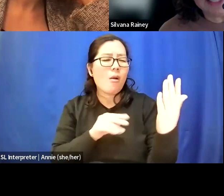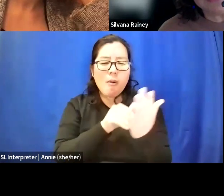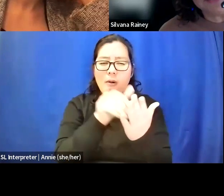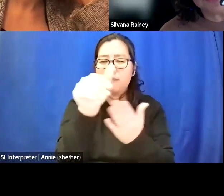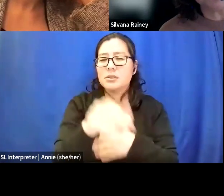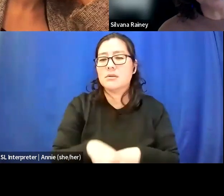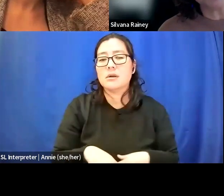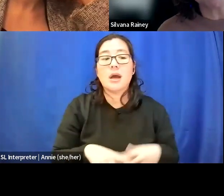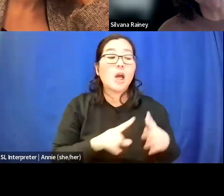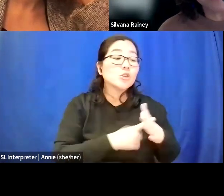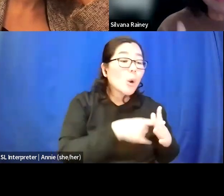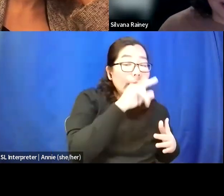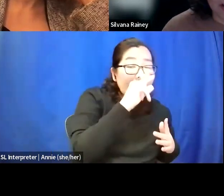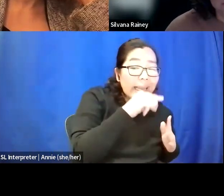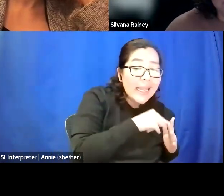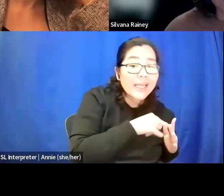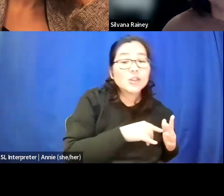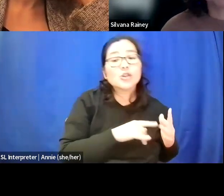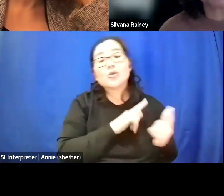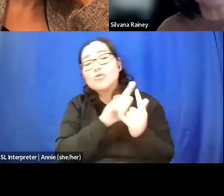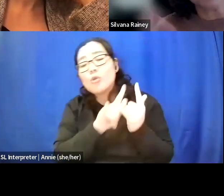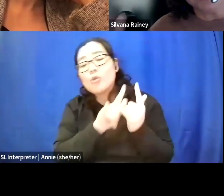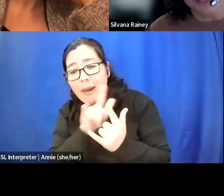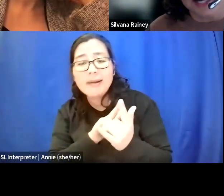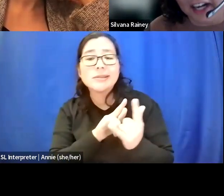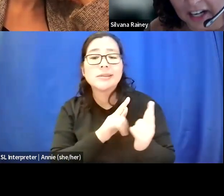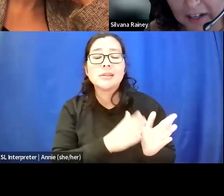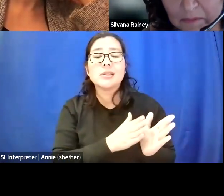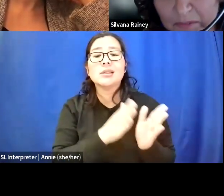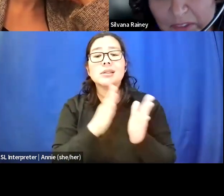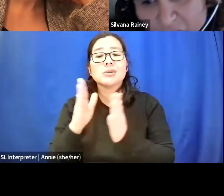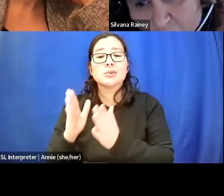for kids to the romantic comics to the